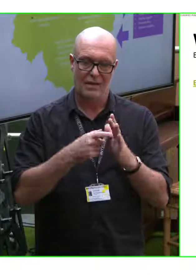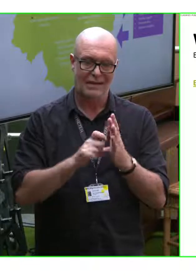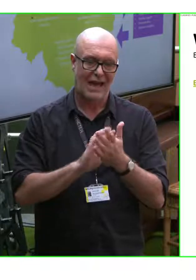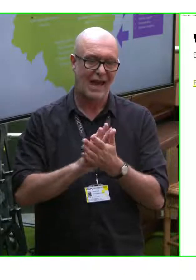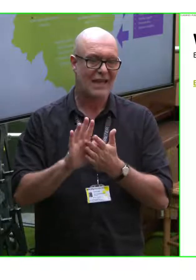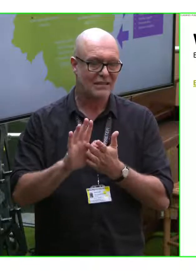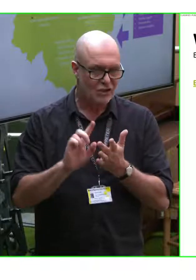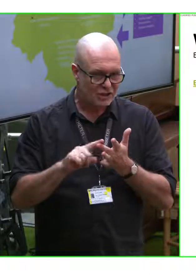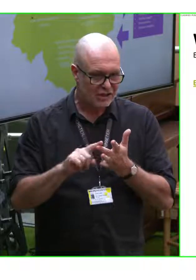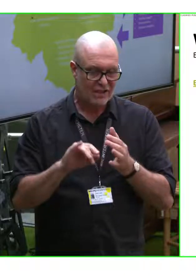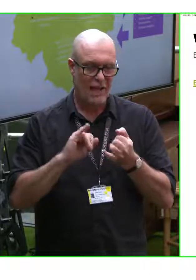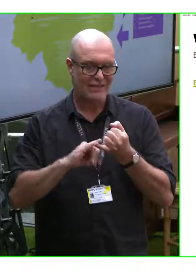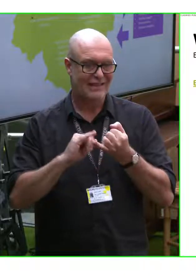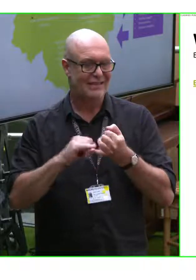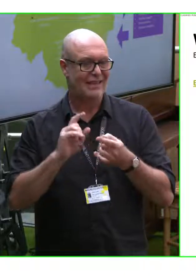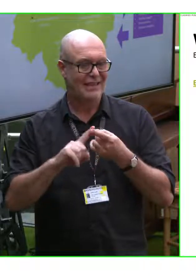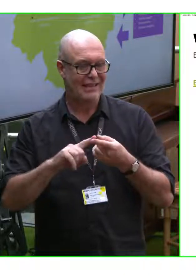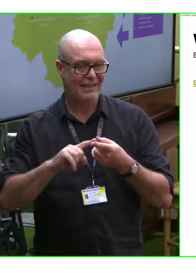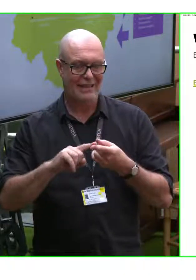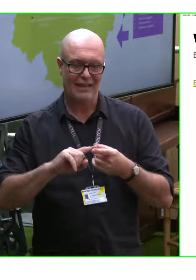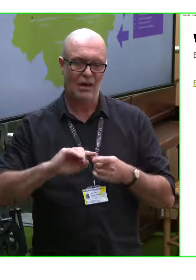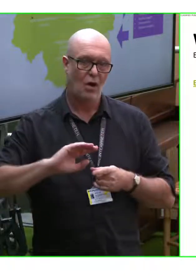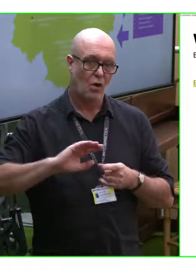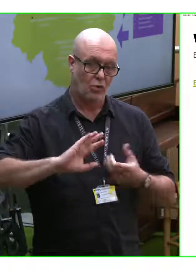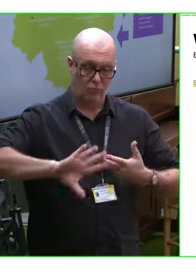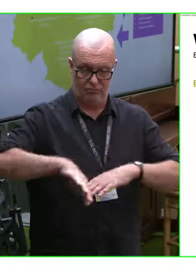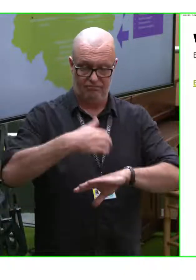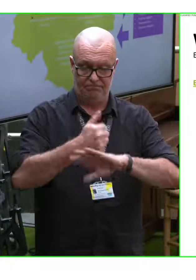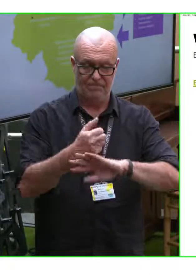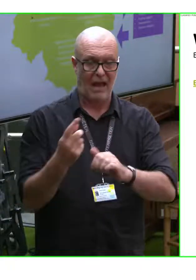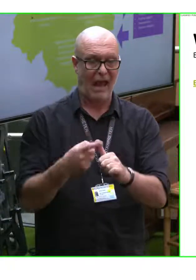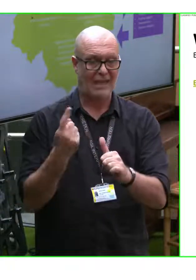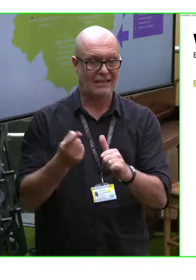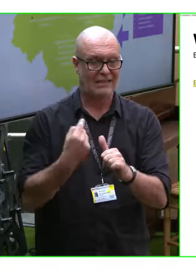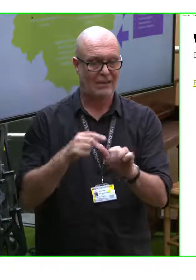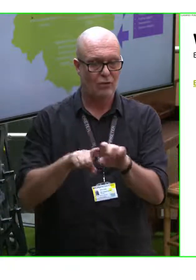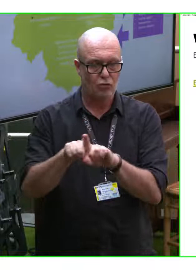an energy innovation agency. And